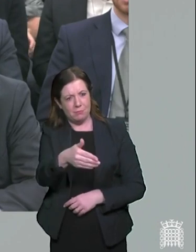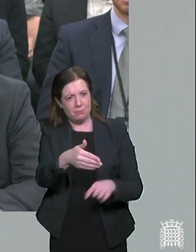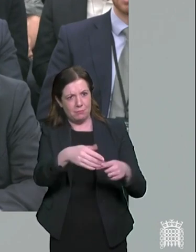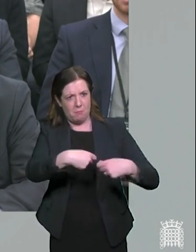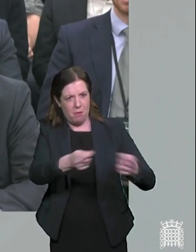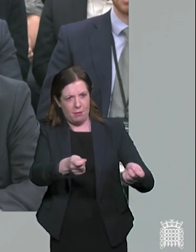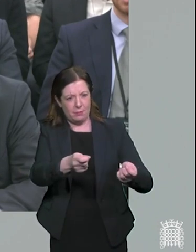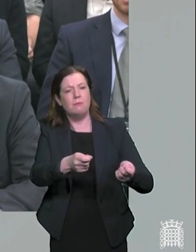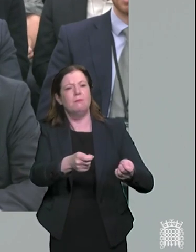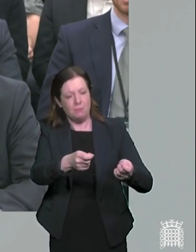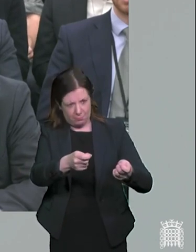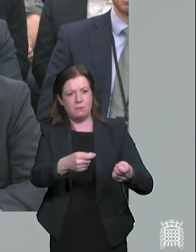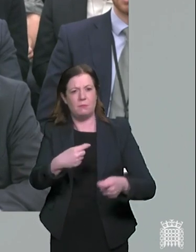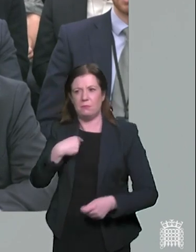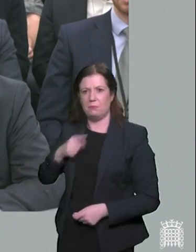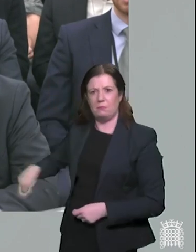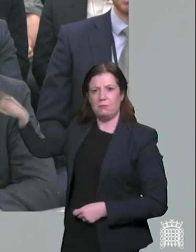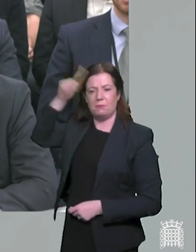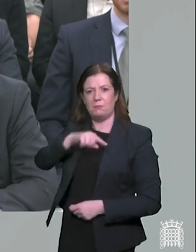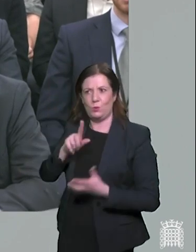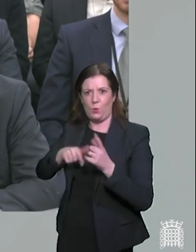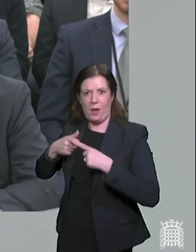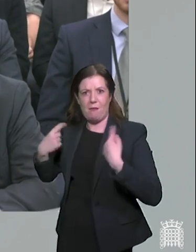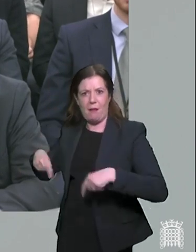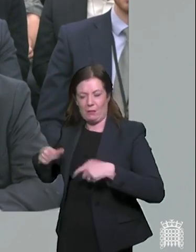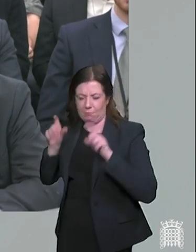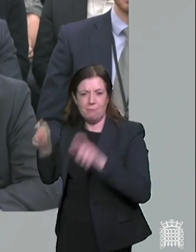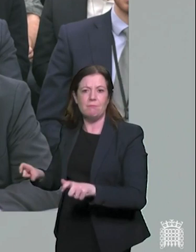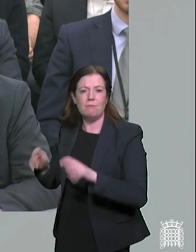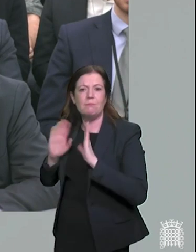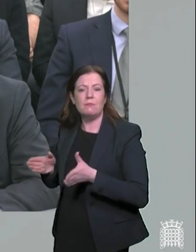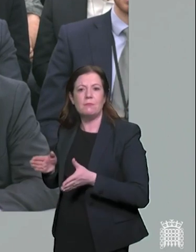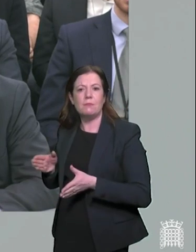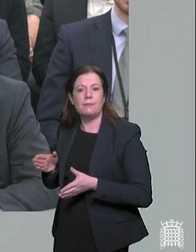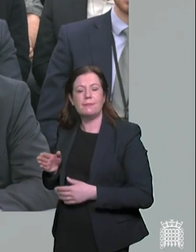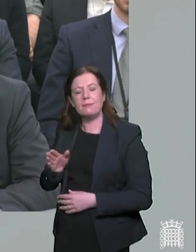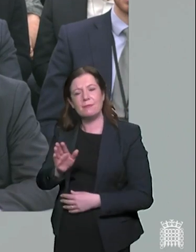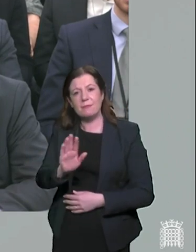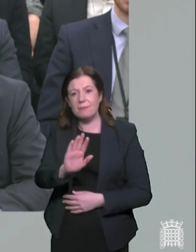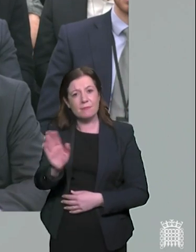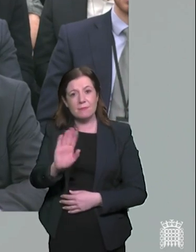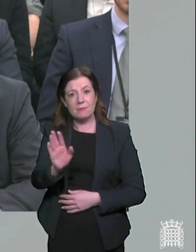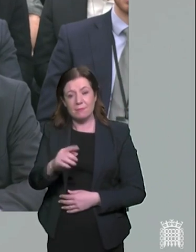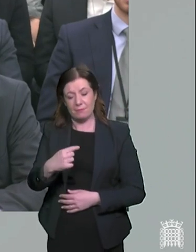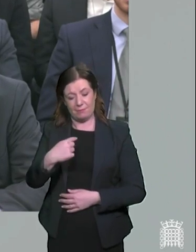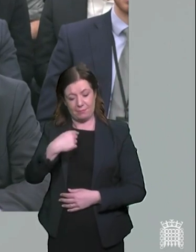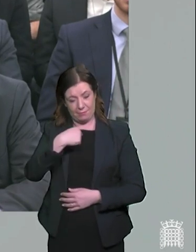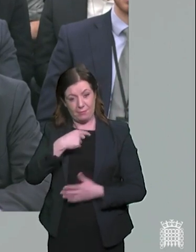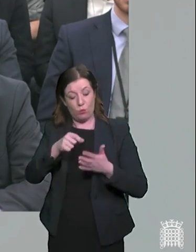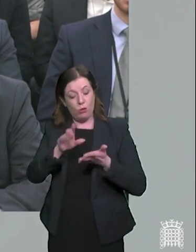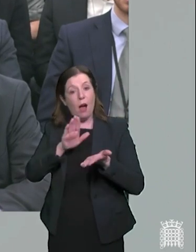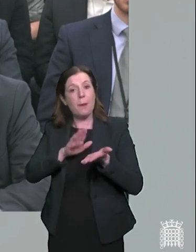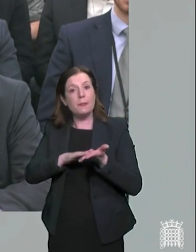forbidding to everyone else. But I will believe till the day I die that it was my job